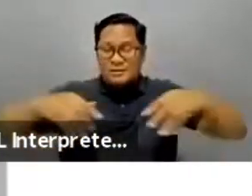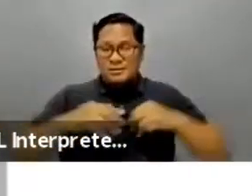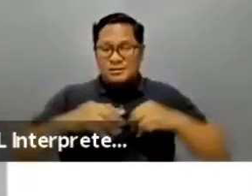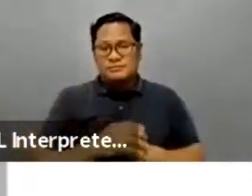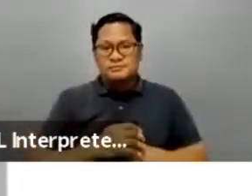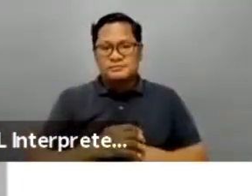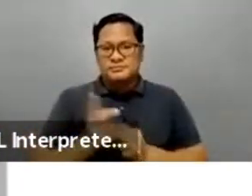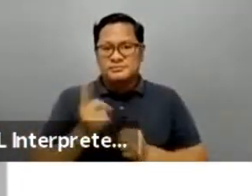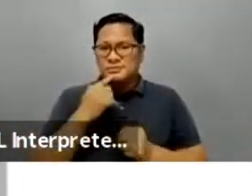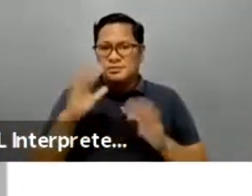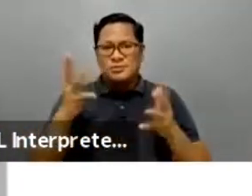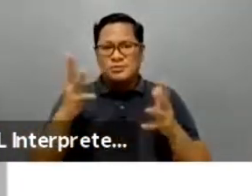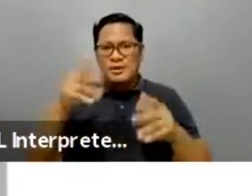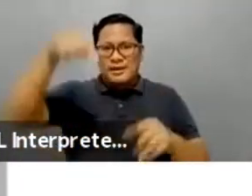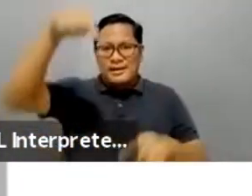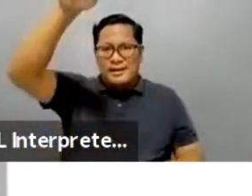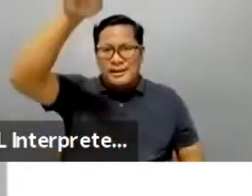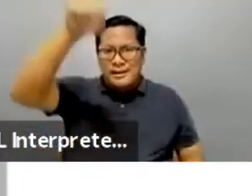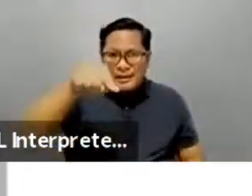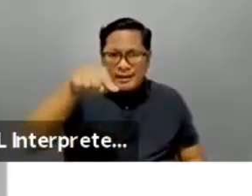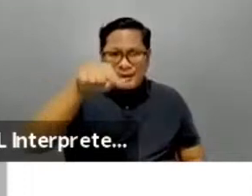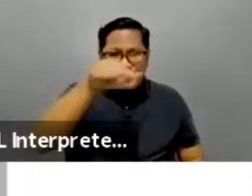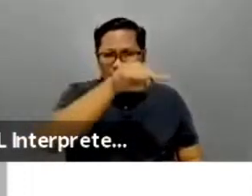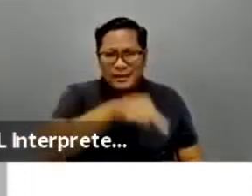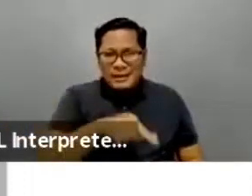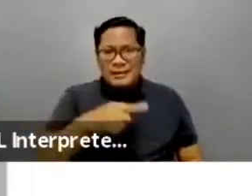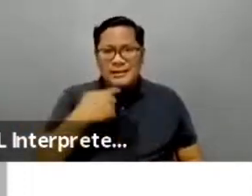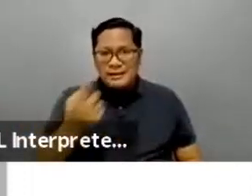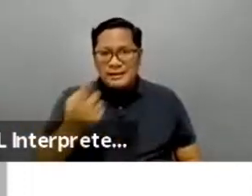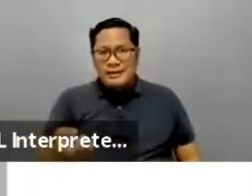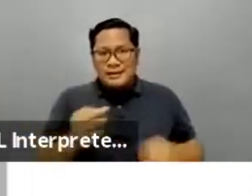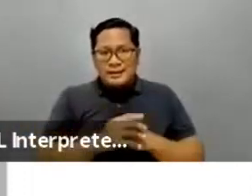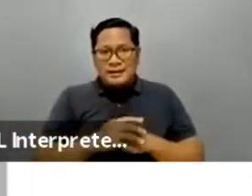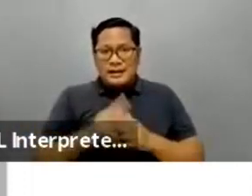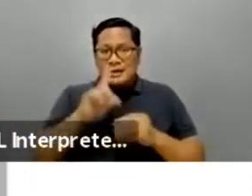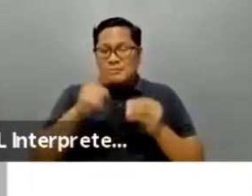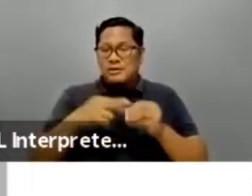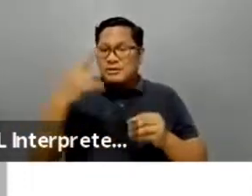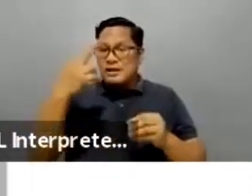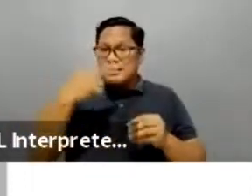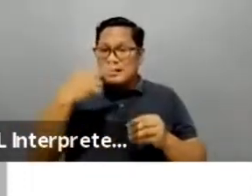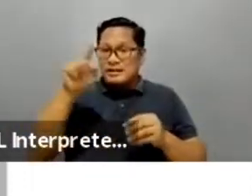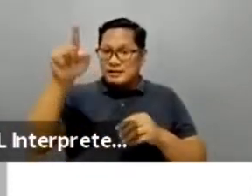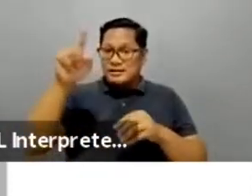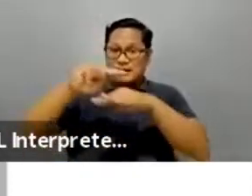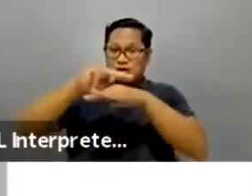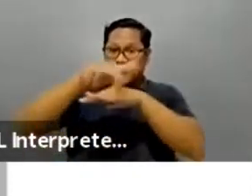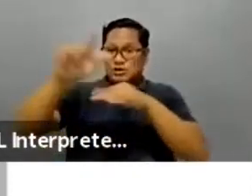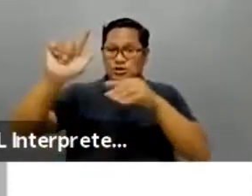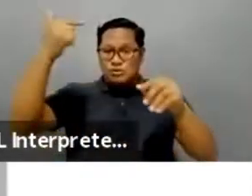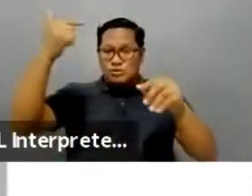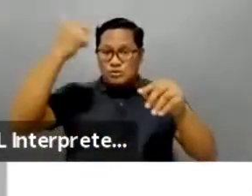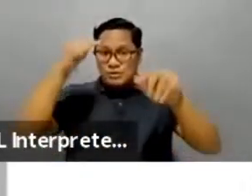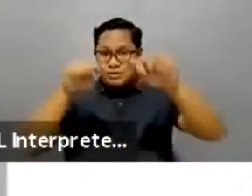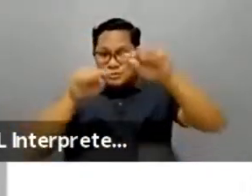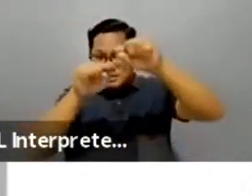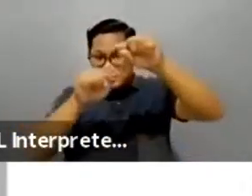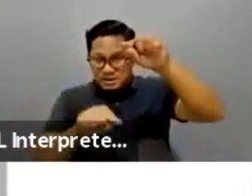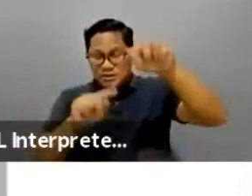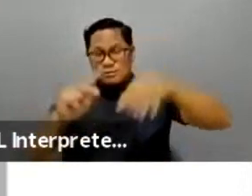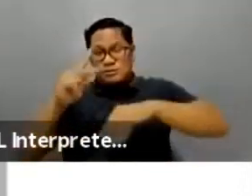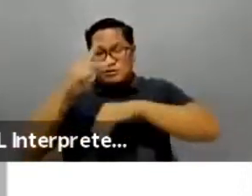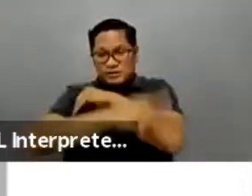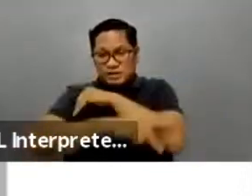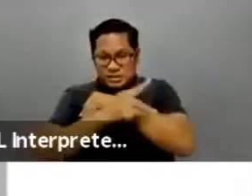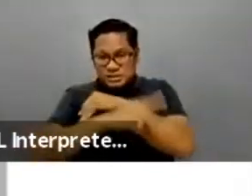There are no lines here between the red national government, the provincial, the